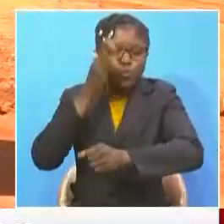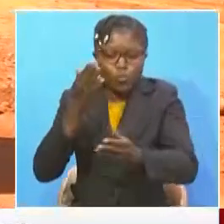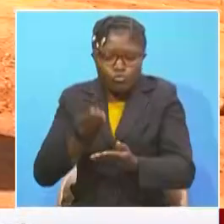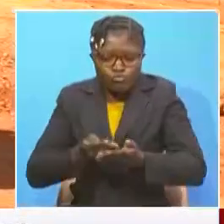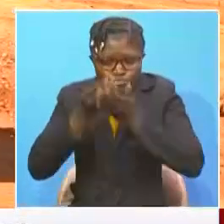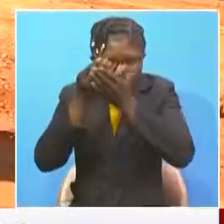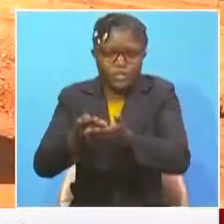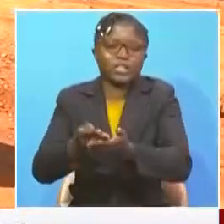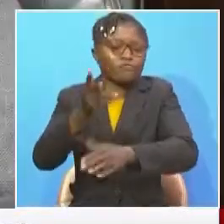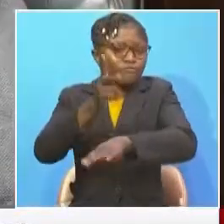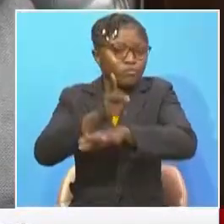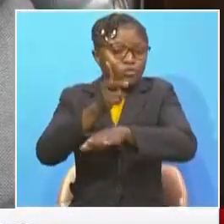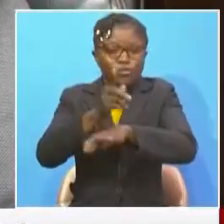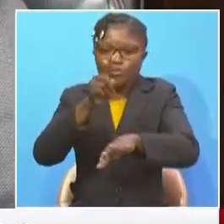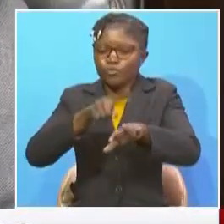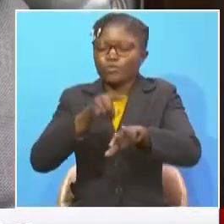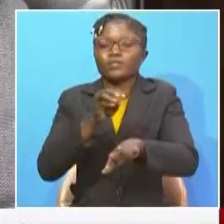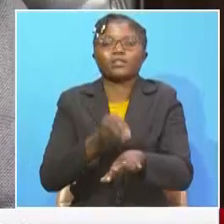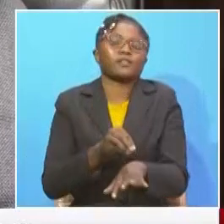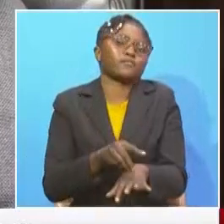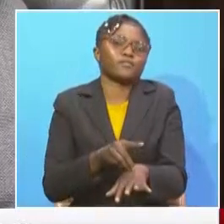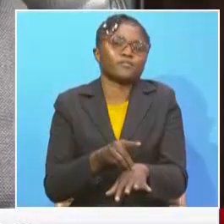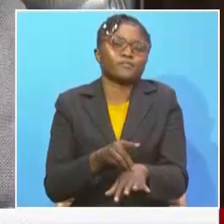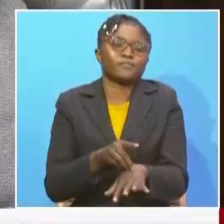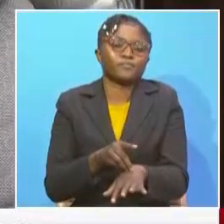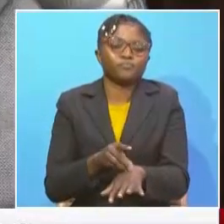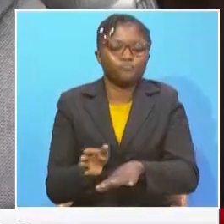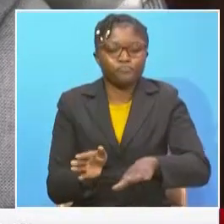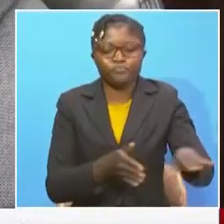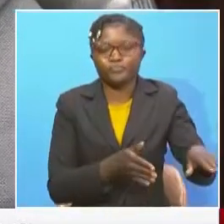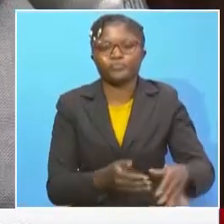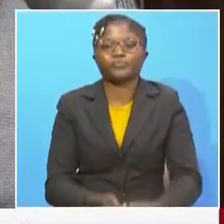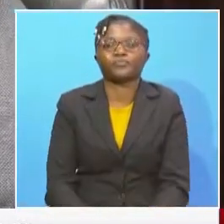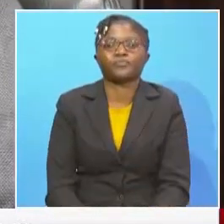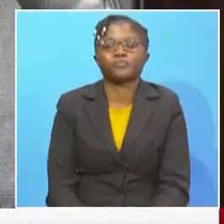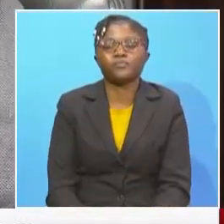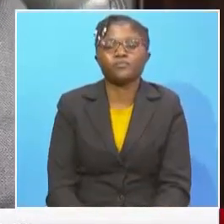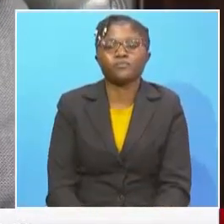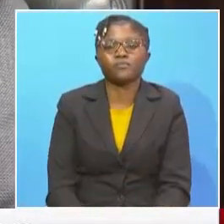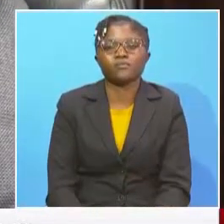the project on time. Civil works are ongoing. We've started